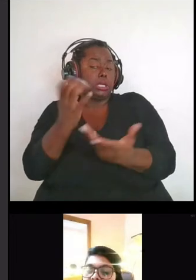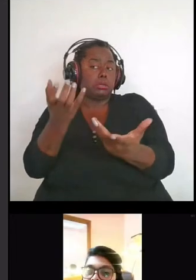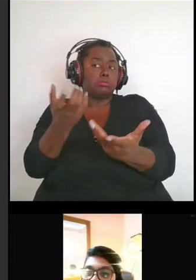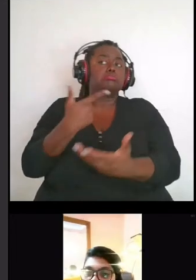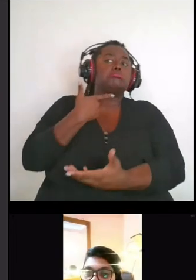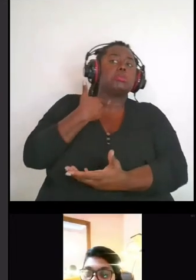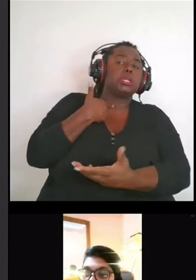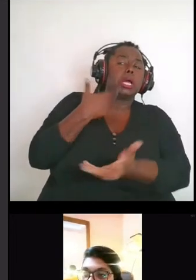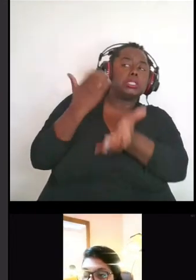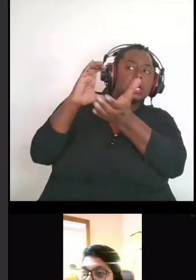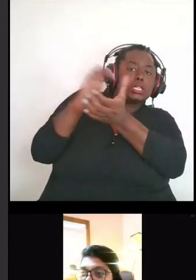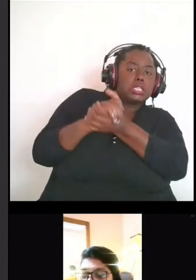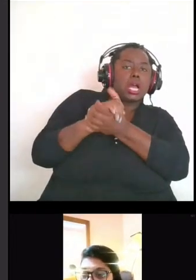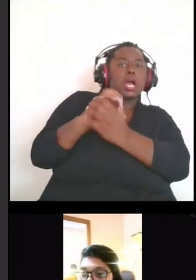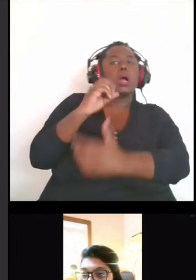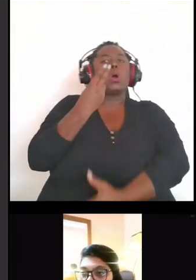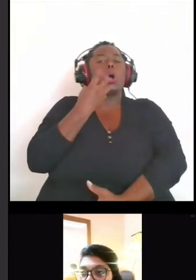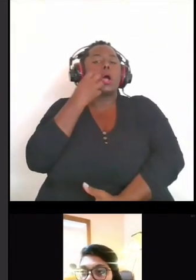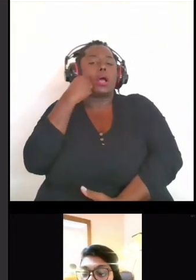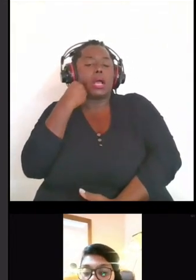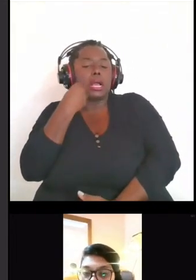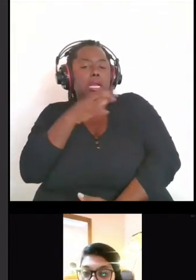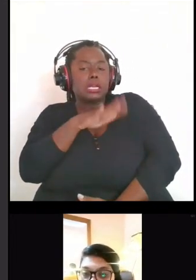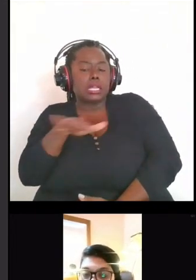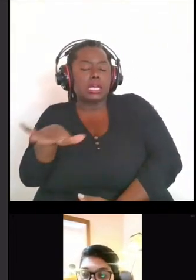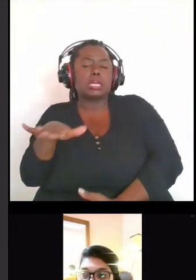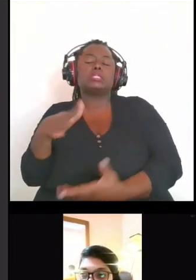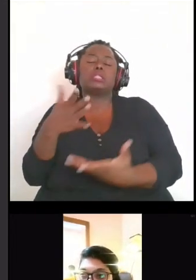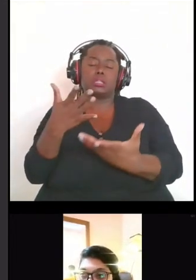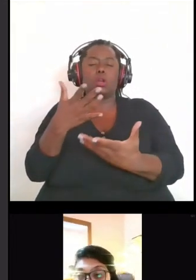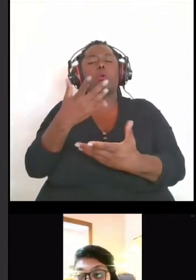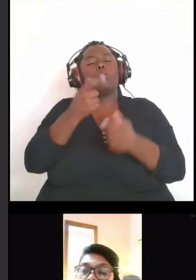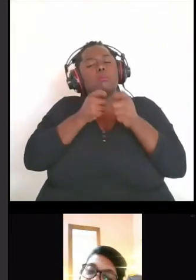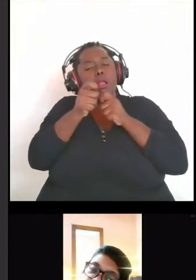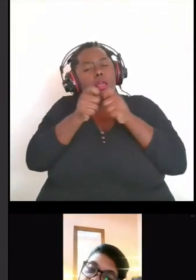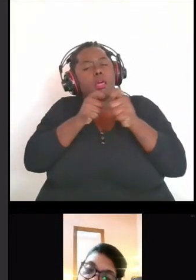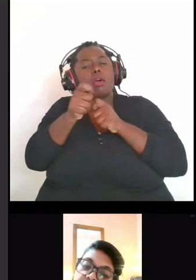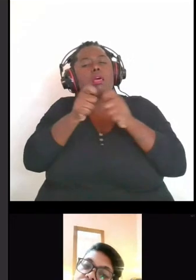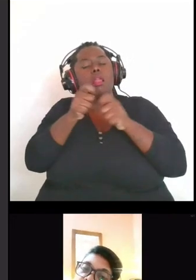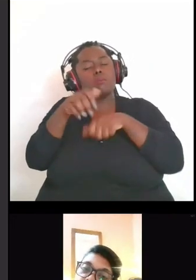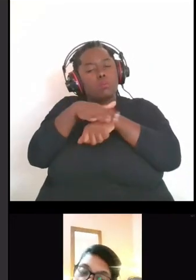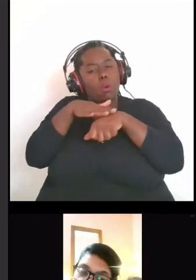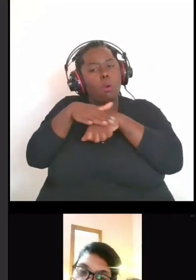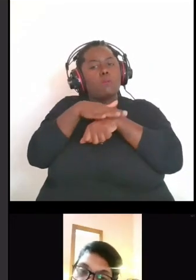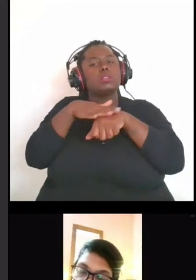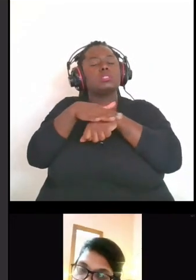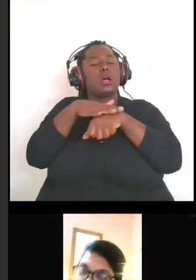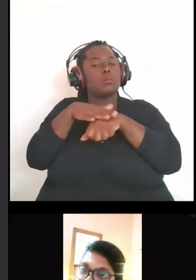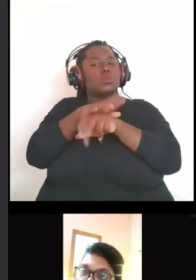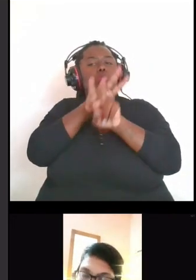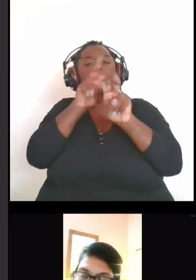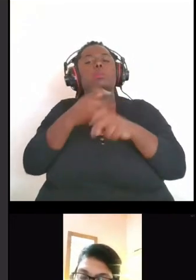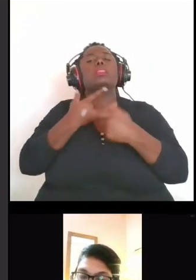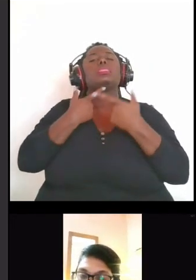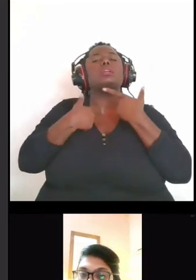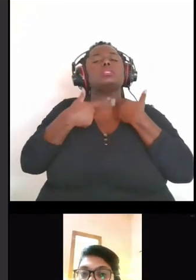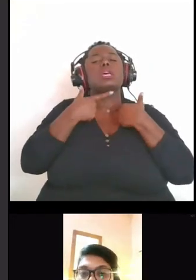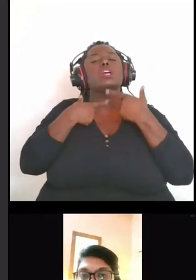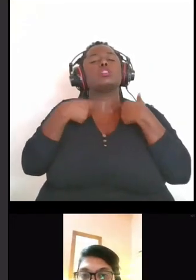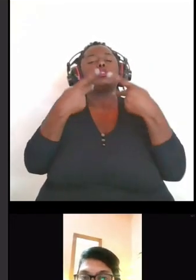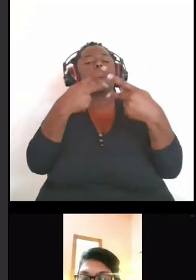desires and everything about what they wanted what they want for the future and what they are going through